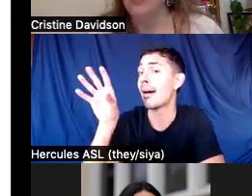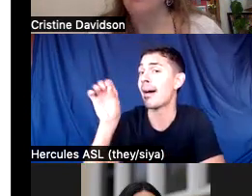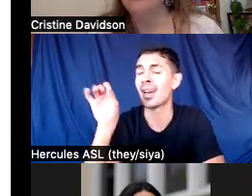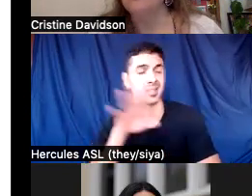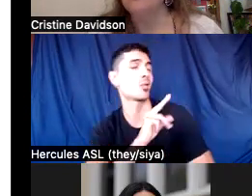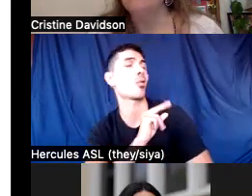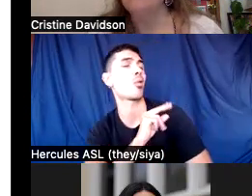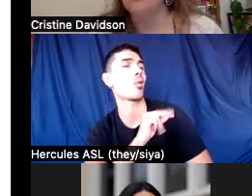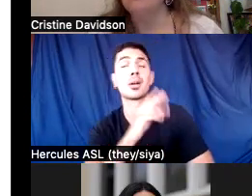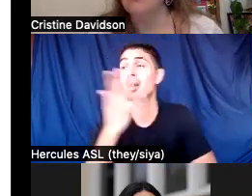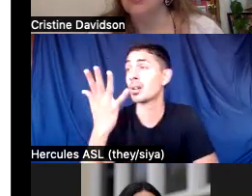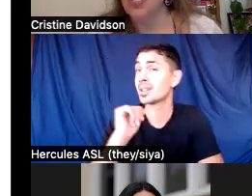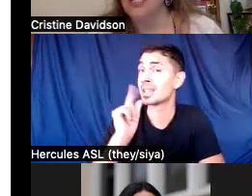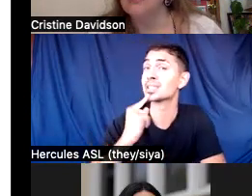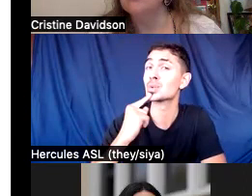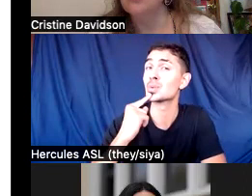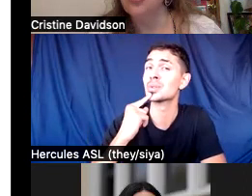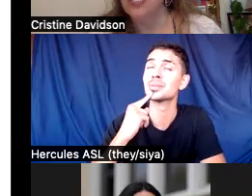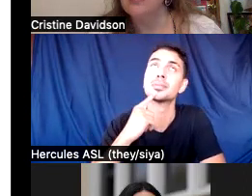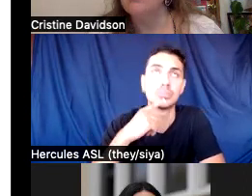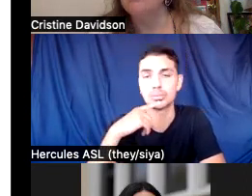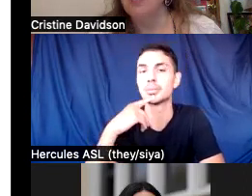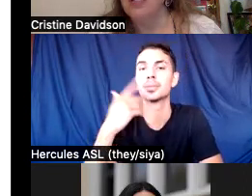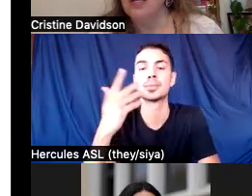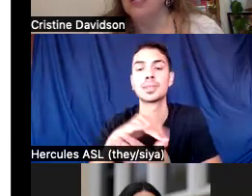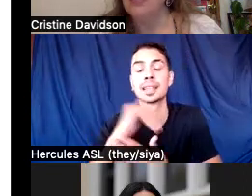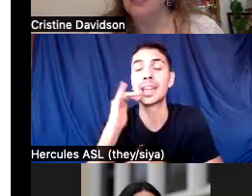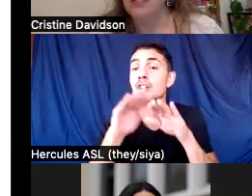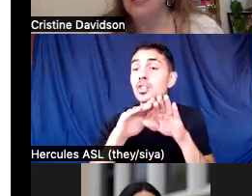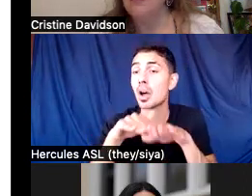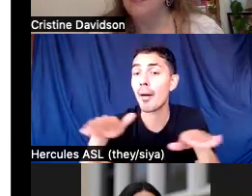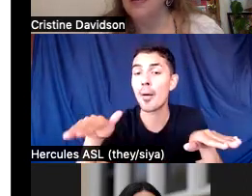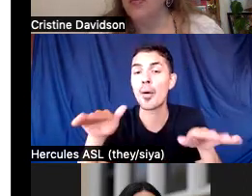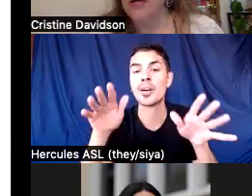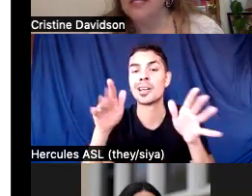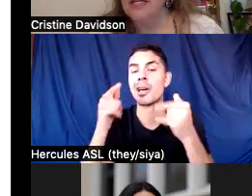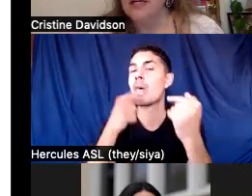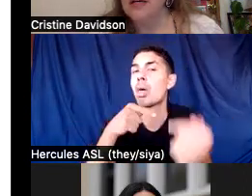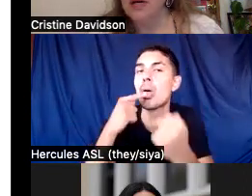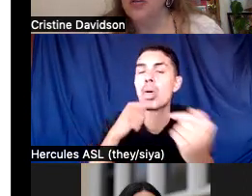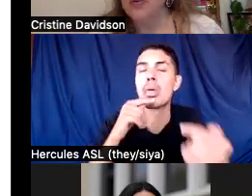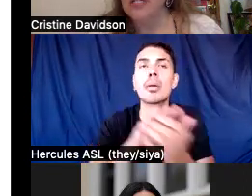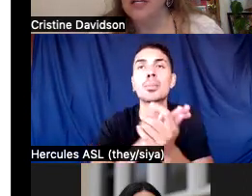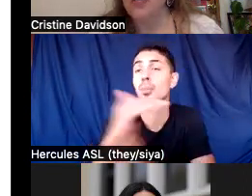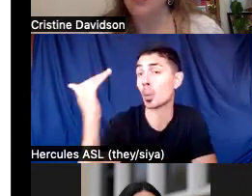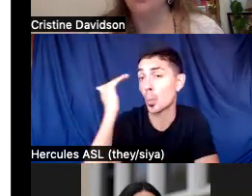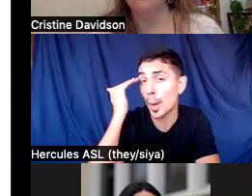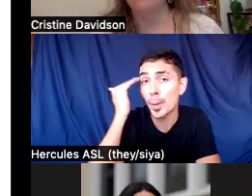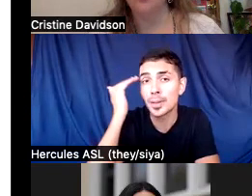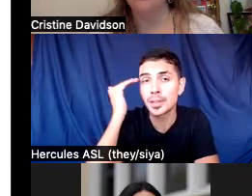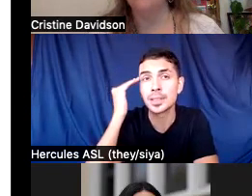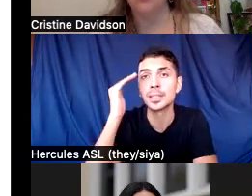aware of what happened to them. Like if it's a child, shame, the awareness that a minute percentage